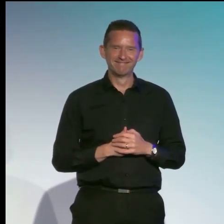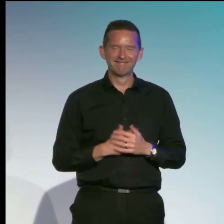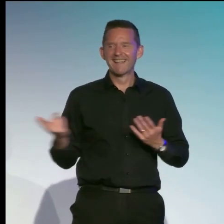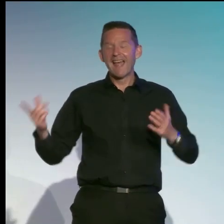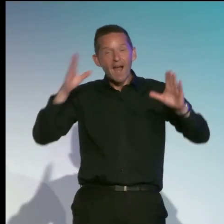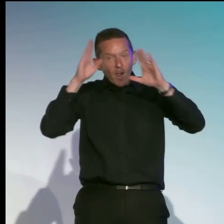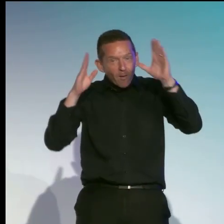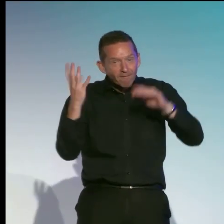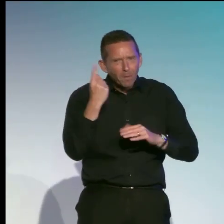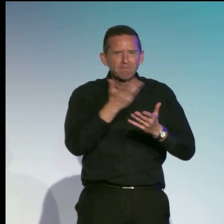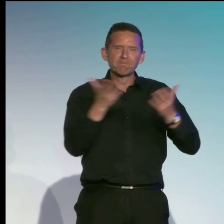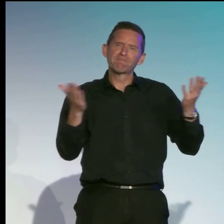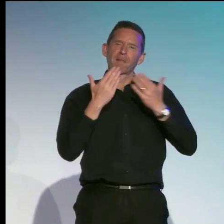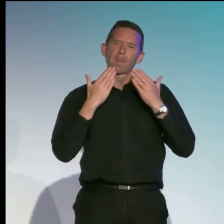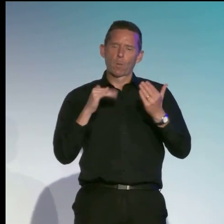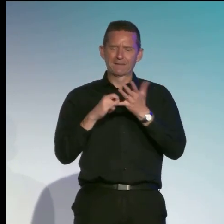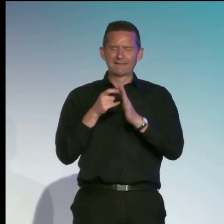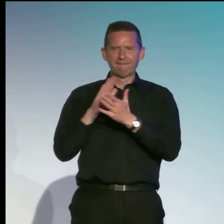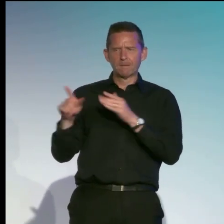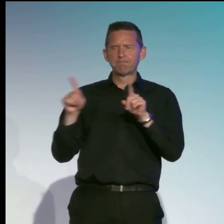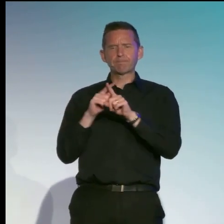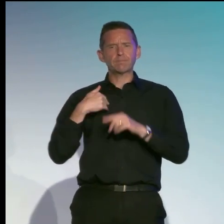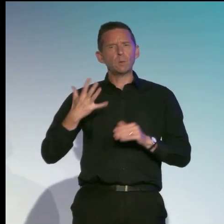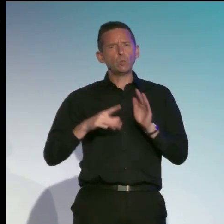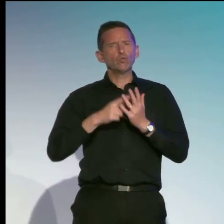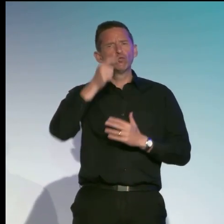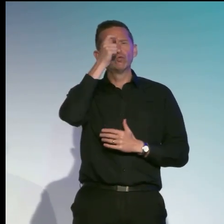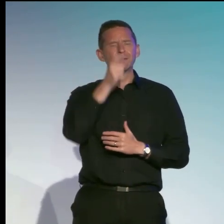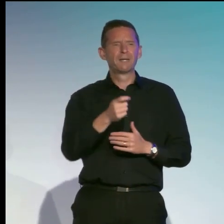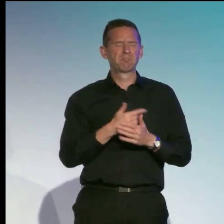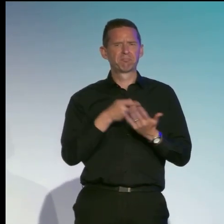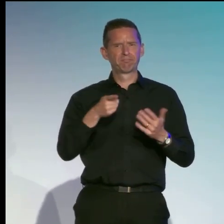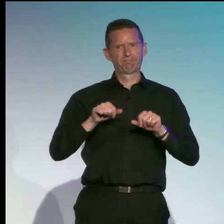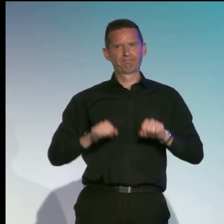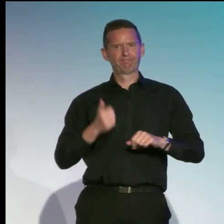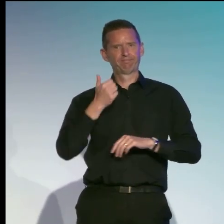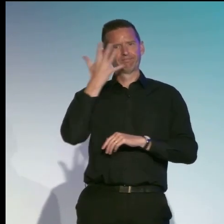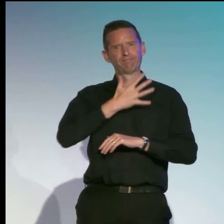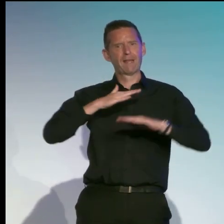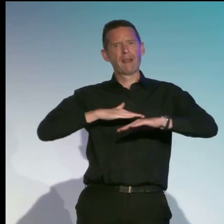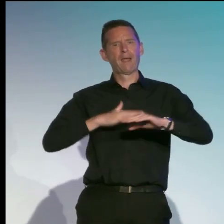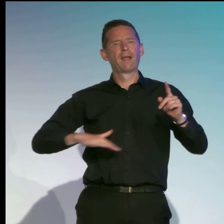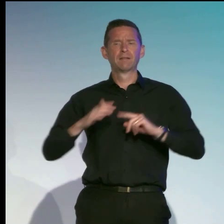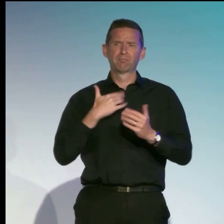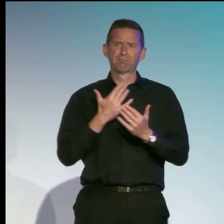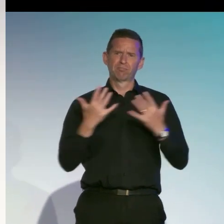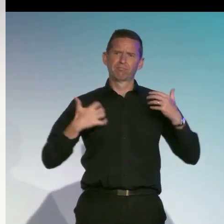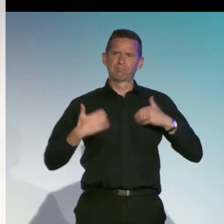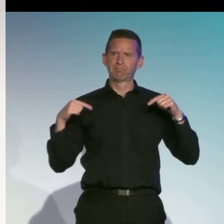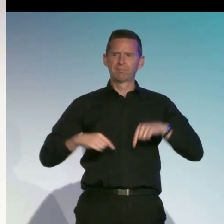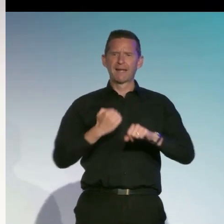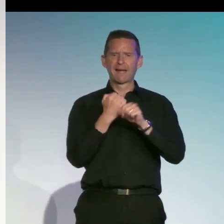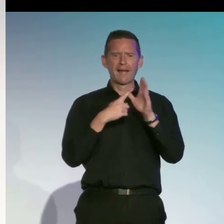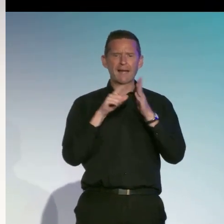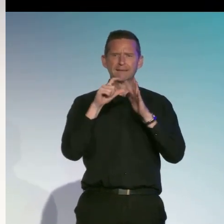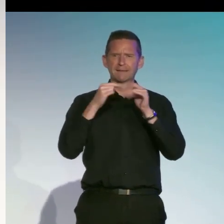Hi everyone, and thank you, Steph. I also want to pay my respects to the traditional owners of this land. It's a pleasure to be on Gadigal